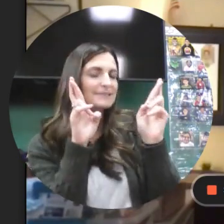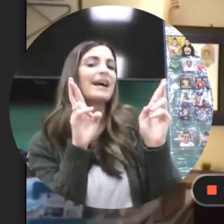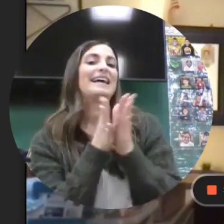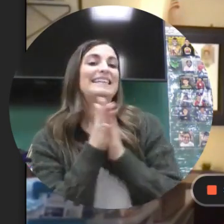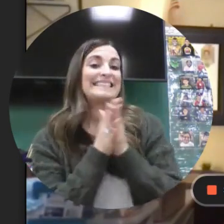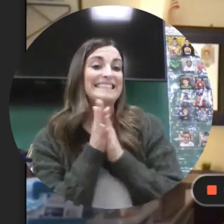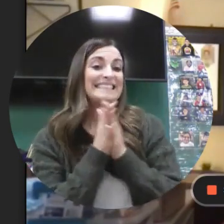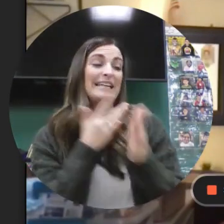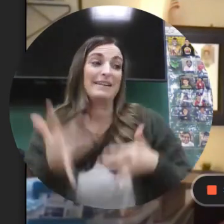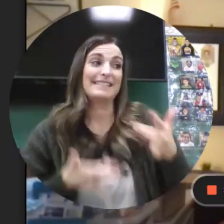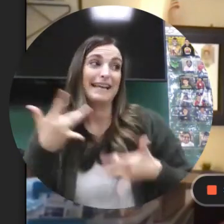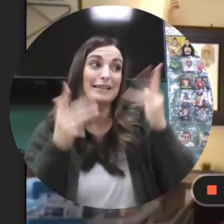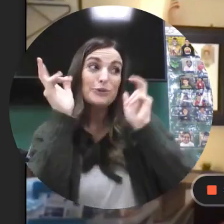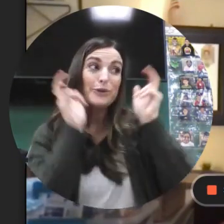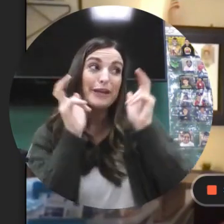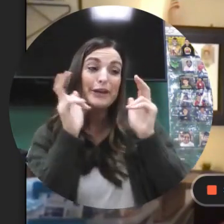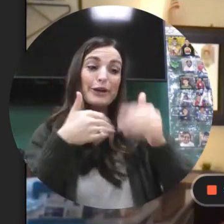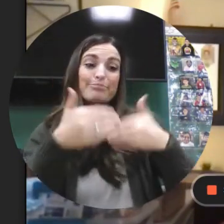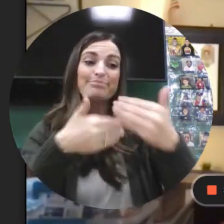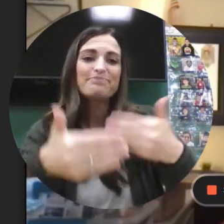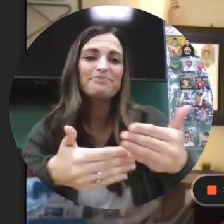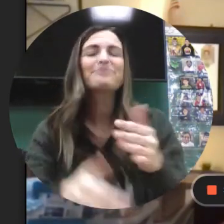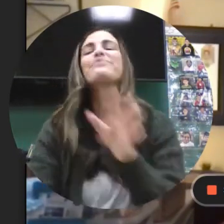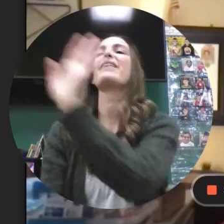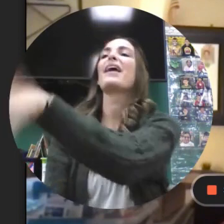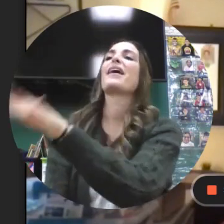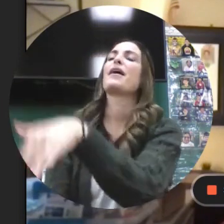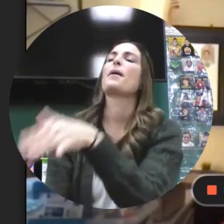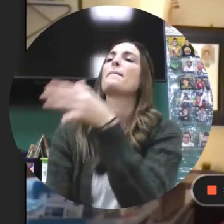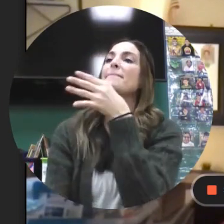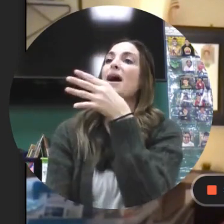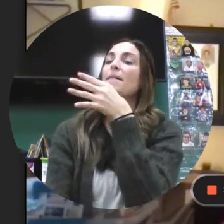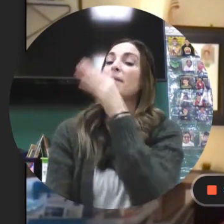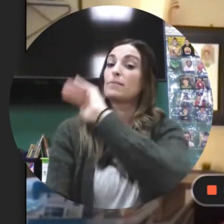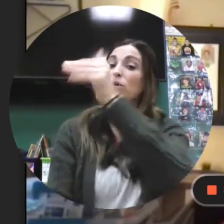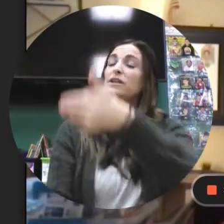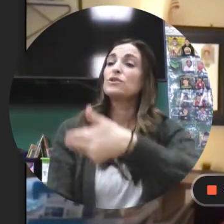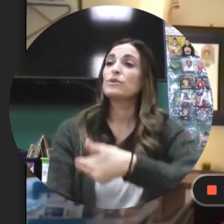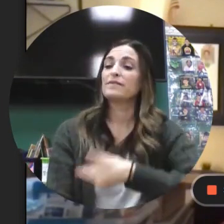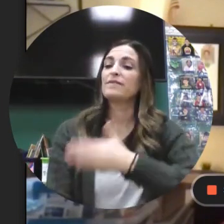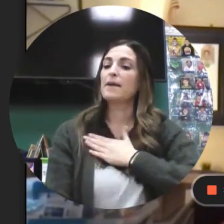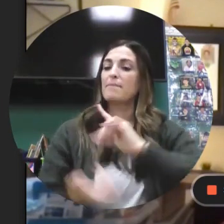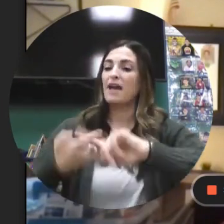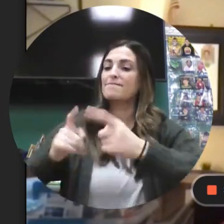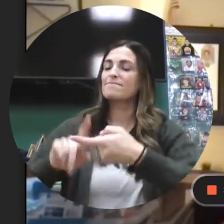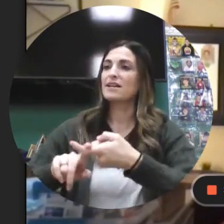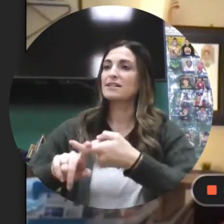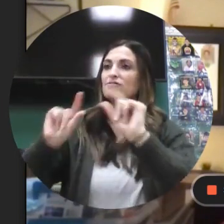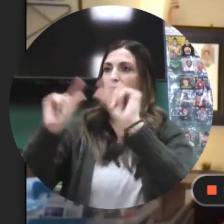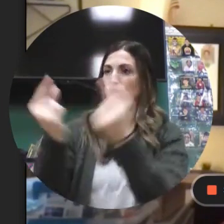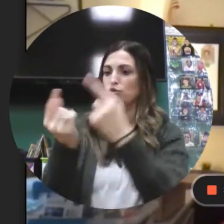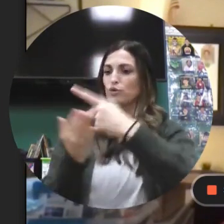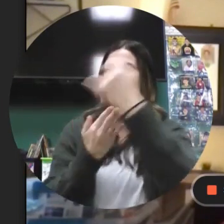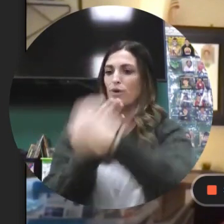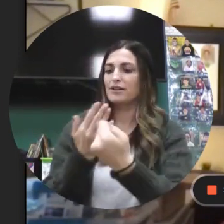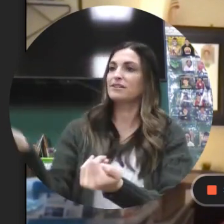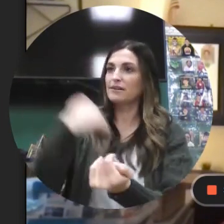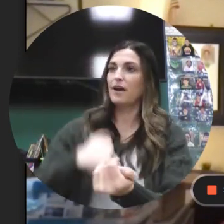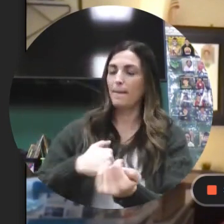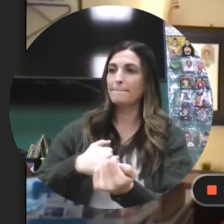anxious to hear all about it. Mom, I'm going to invite my group project kids over, I said. Can you buy some good